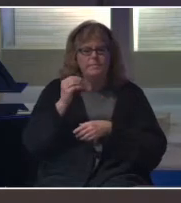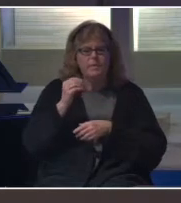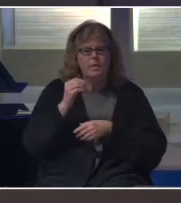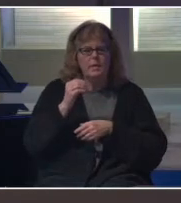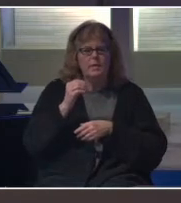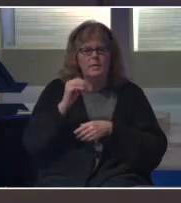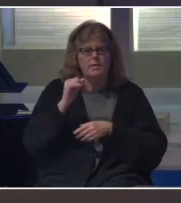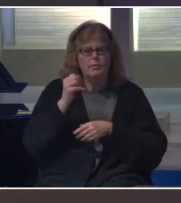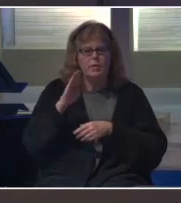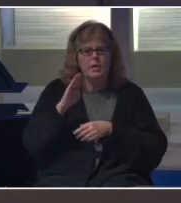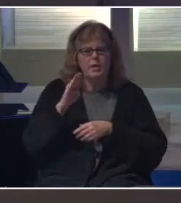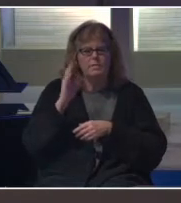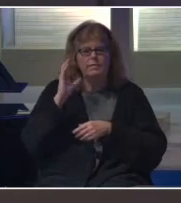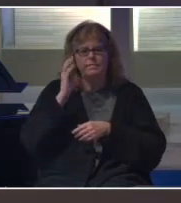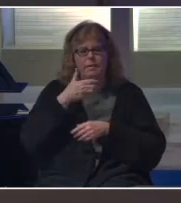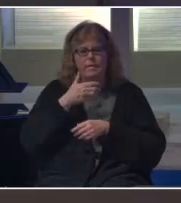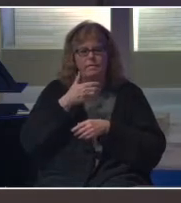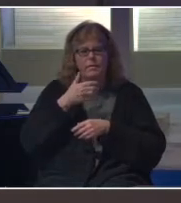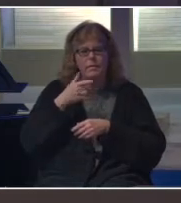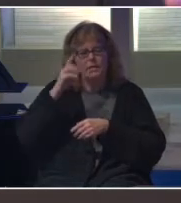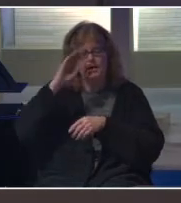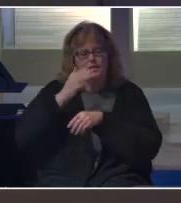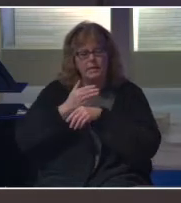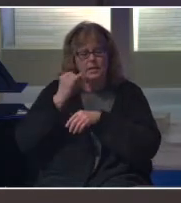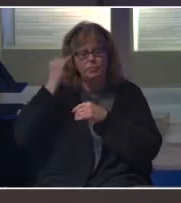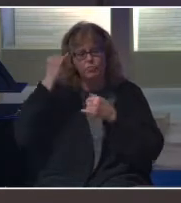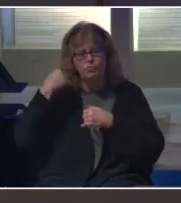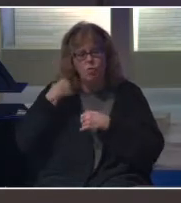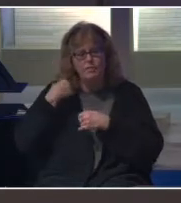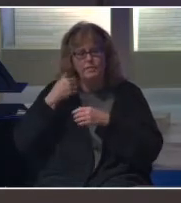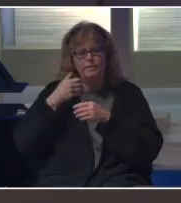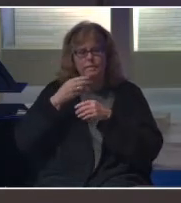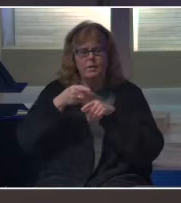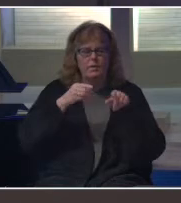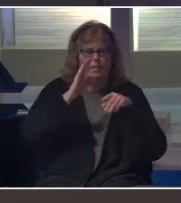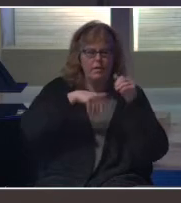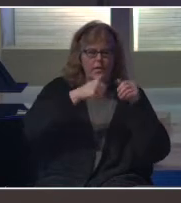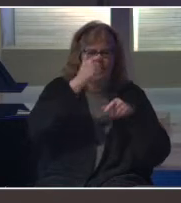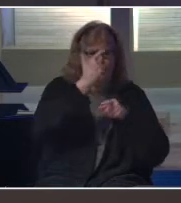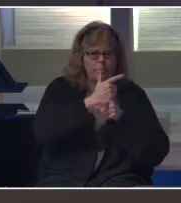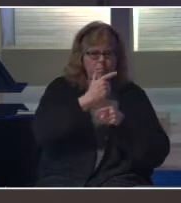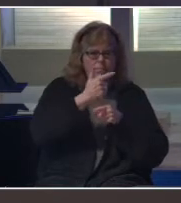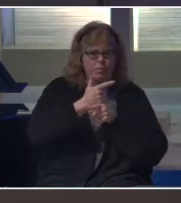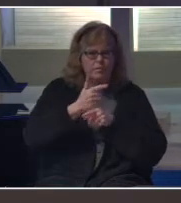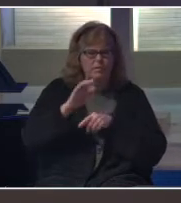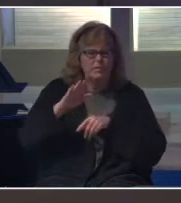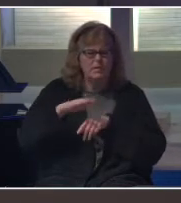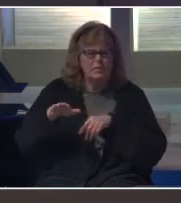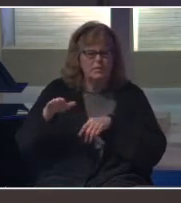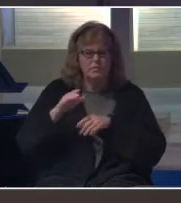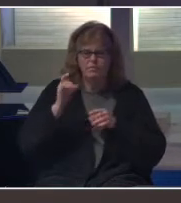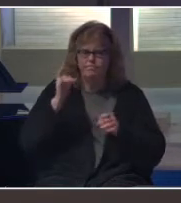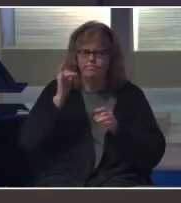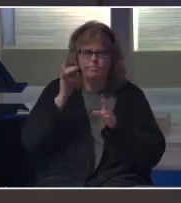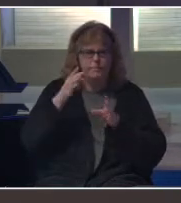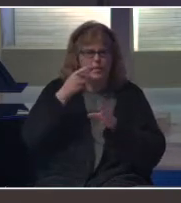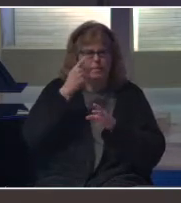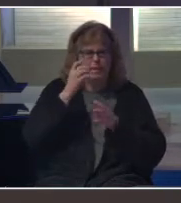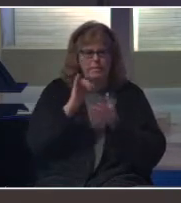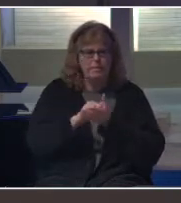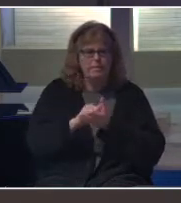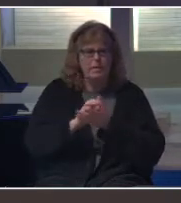and Jacob's favoritism of his son Joseph over the other brothers. It was disastrous because of